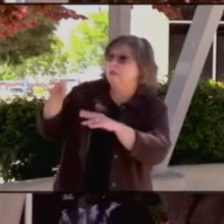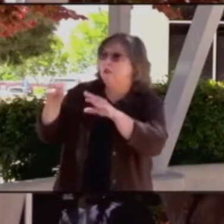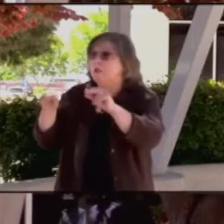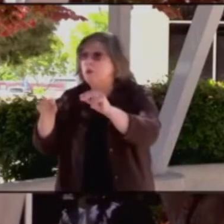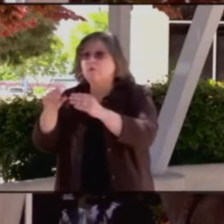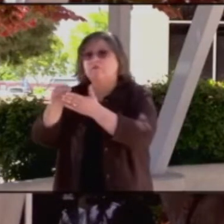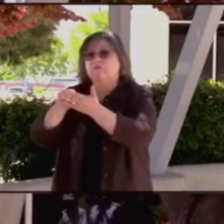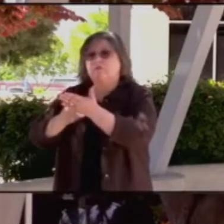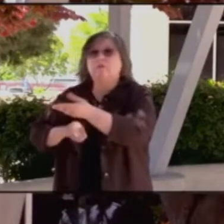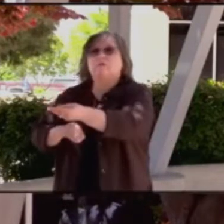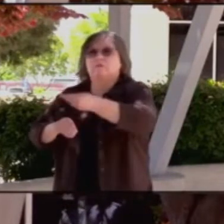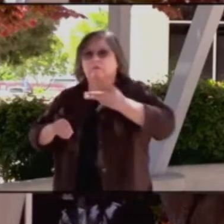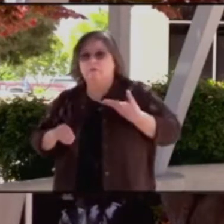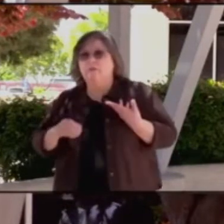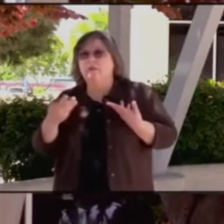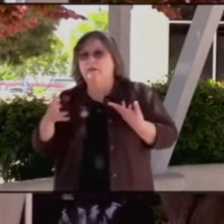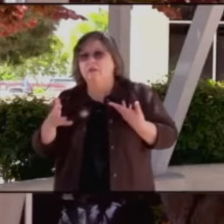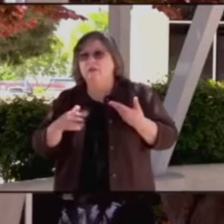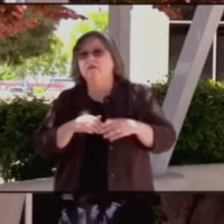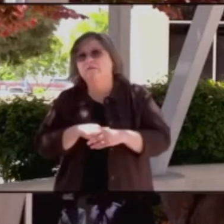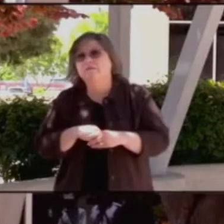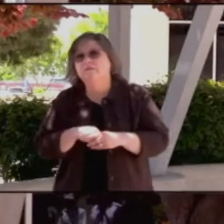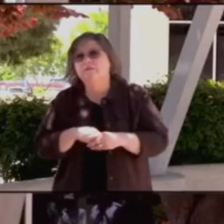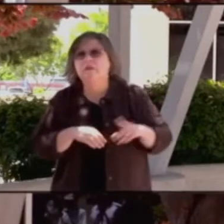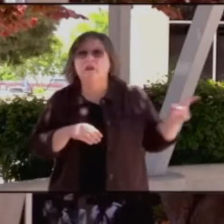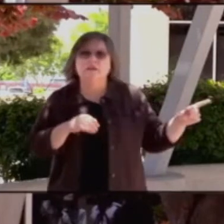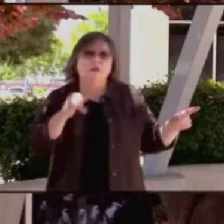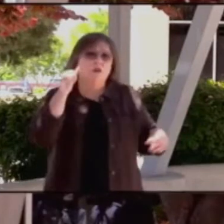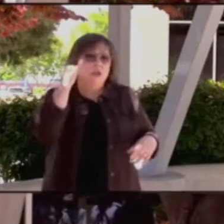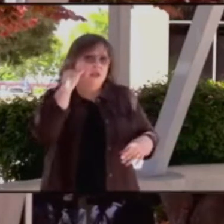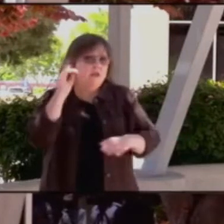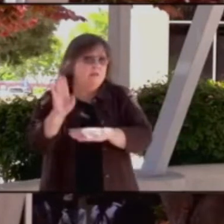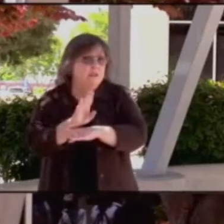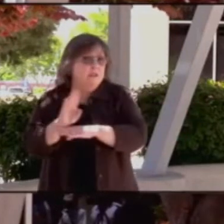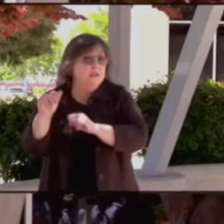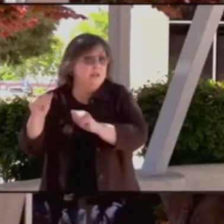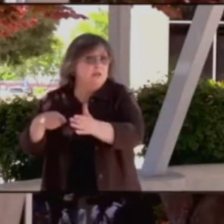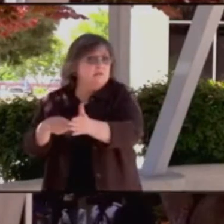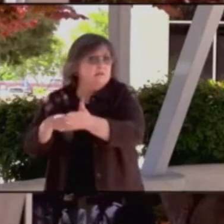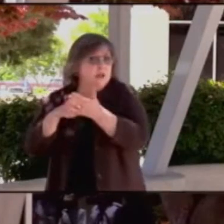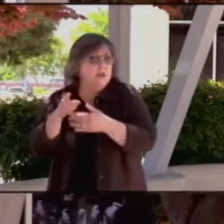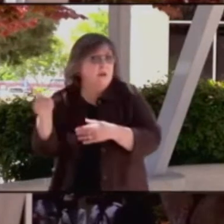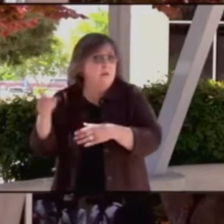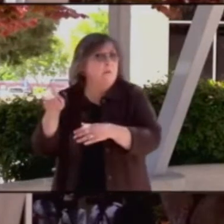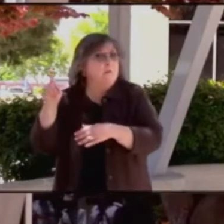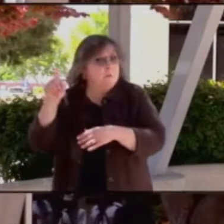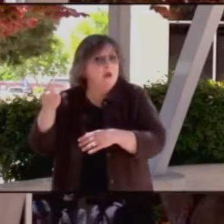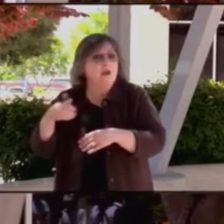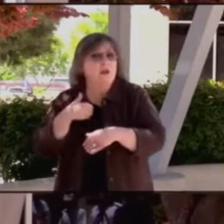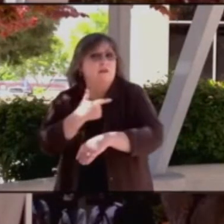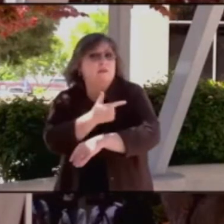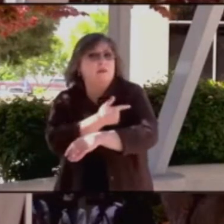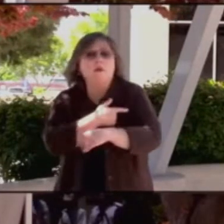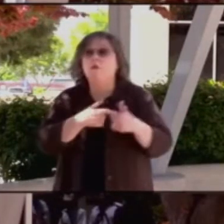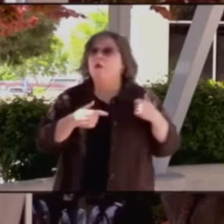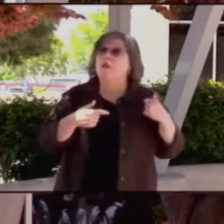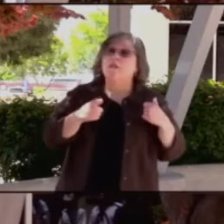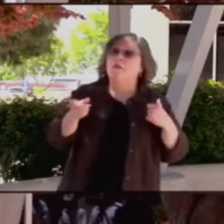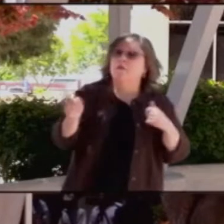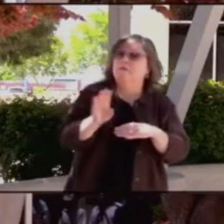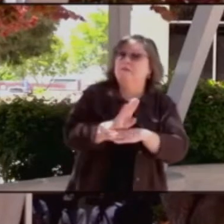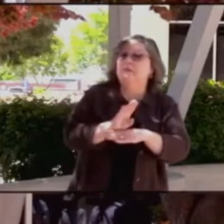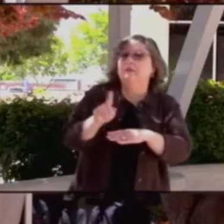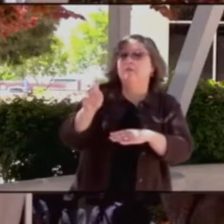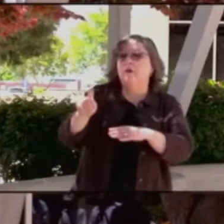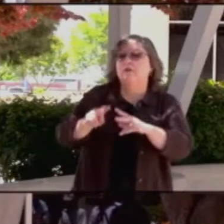were vaccinated, that is legal? They need to look at their specific context of their specific rules, and